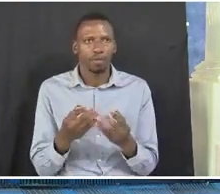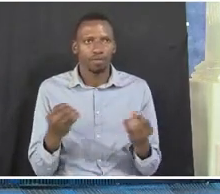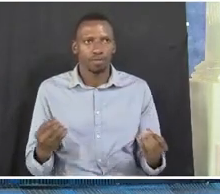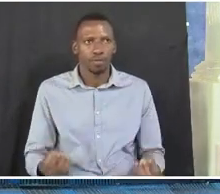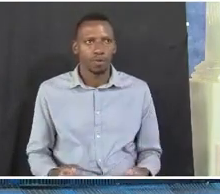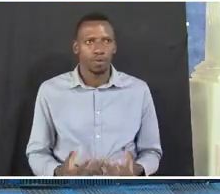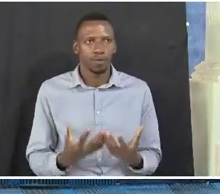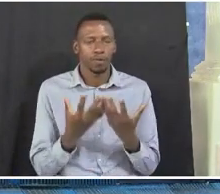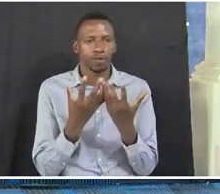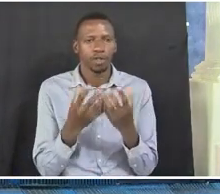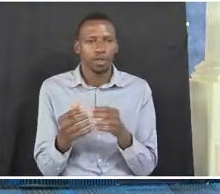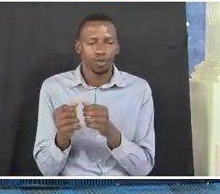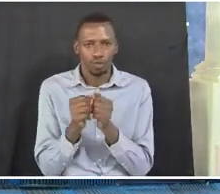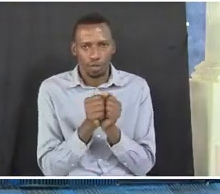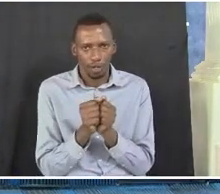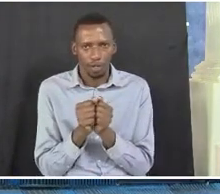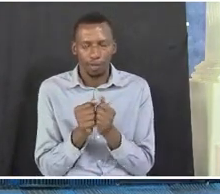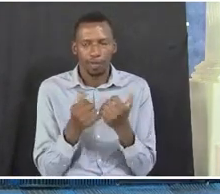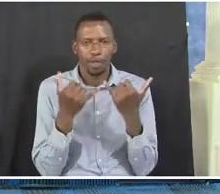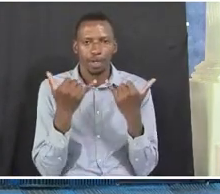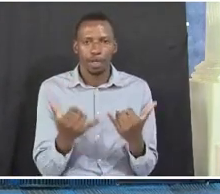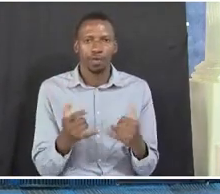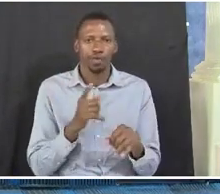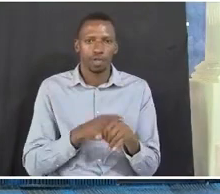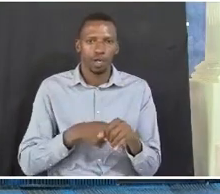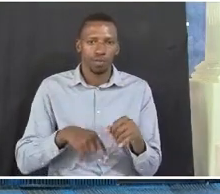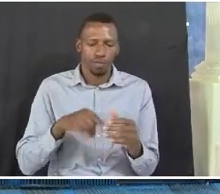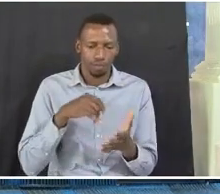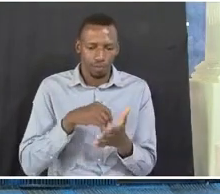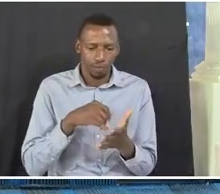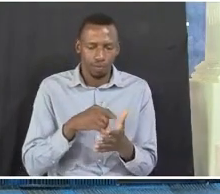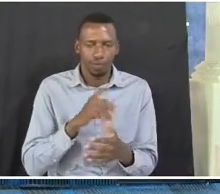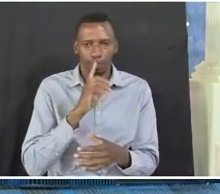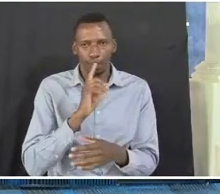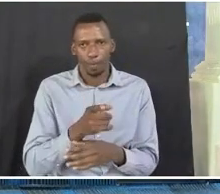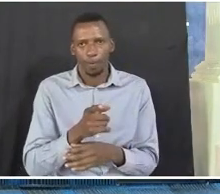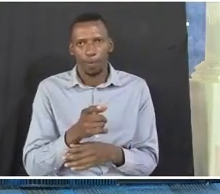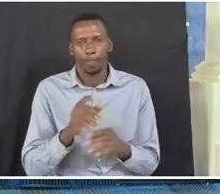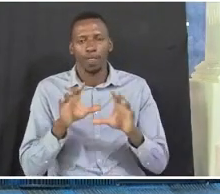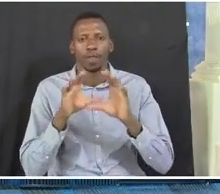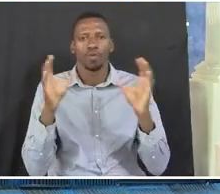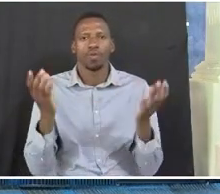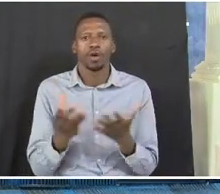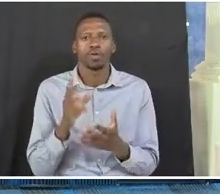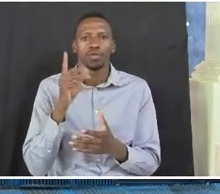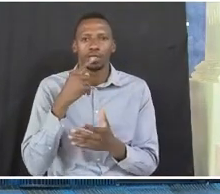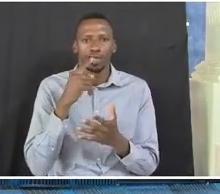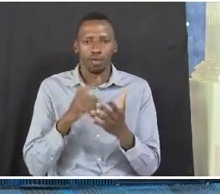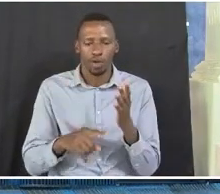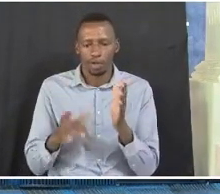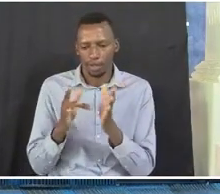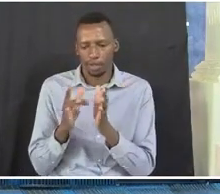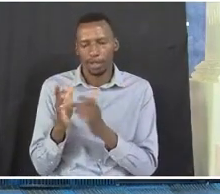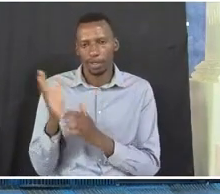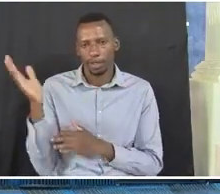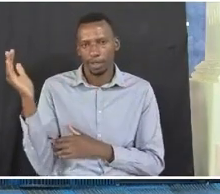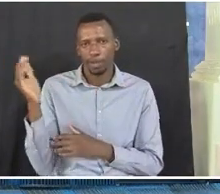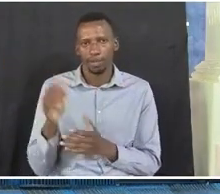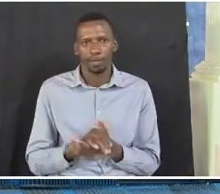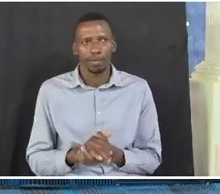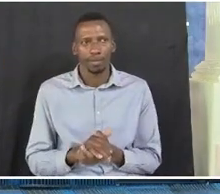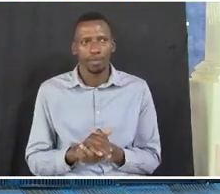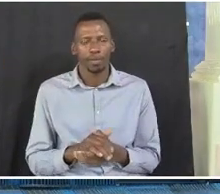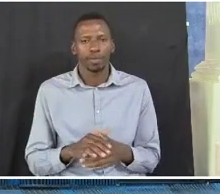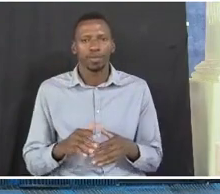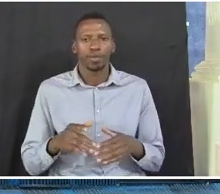family togetherness. And now when we get involved, for sure the world will say Jesus is coming. How are